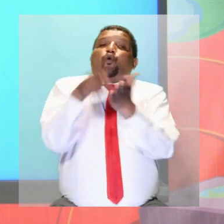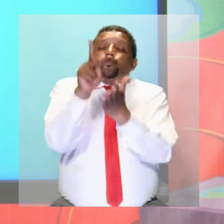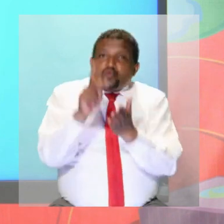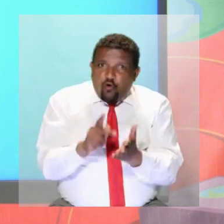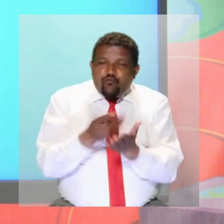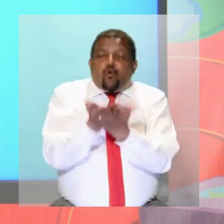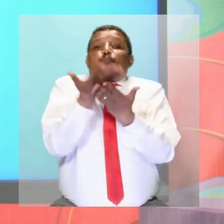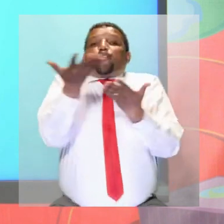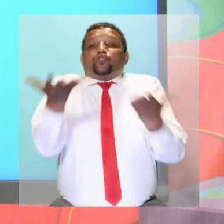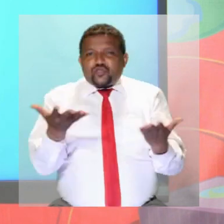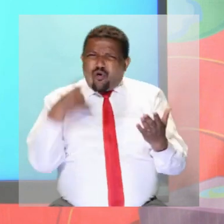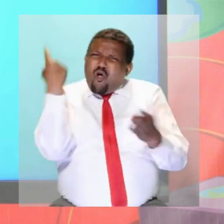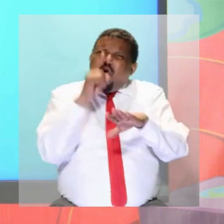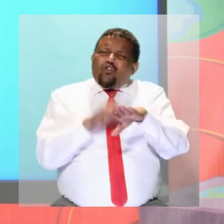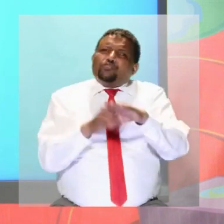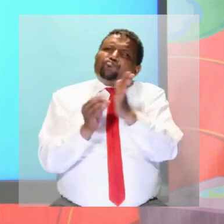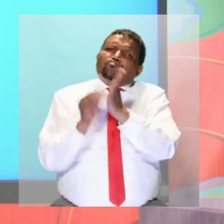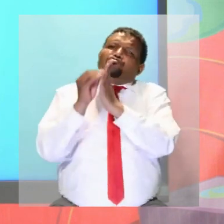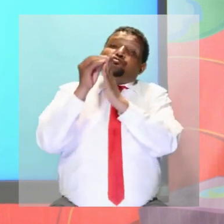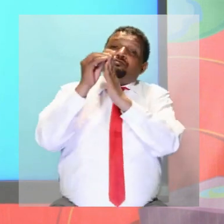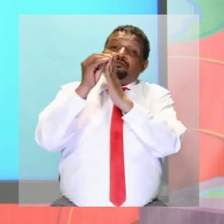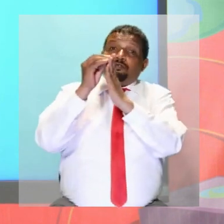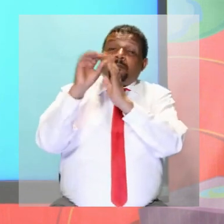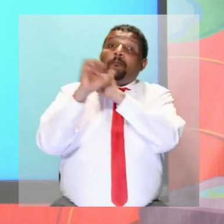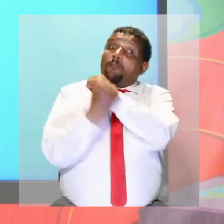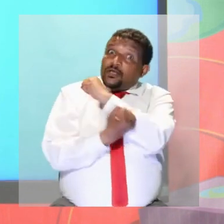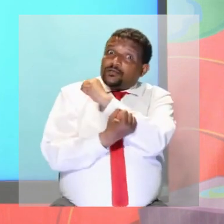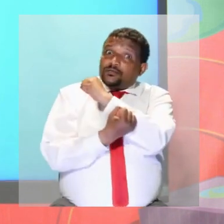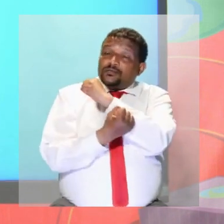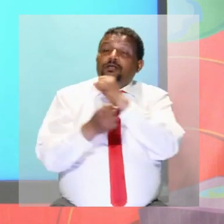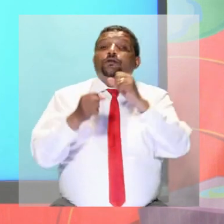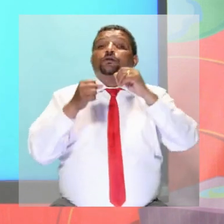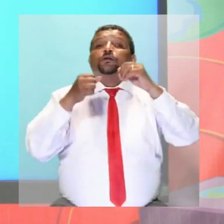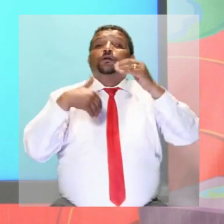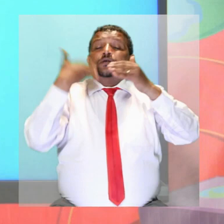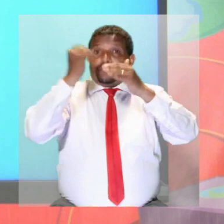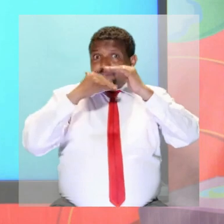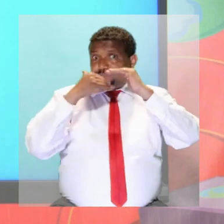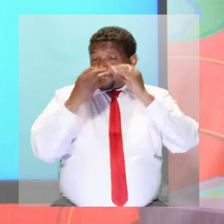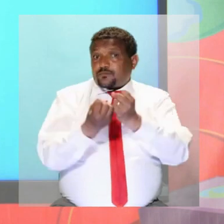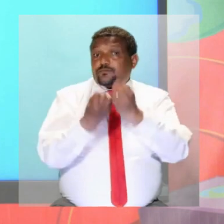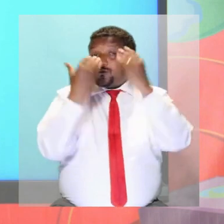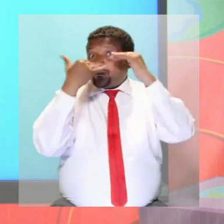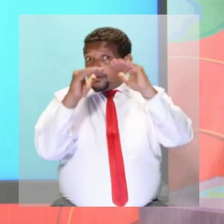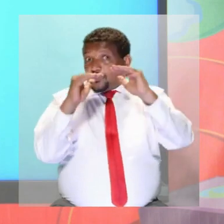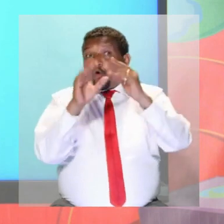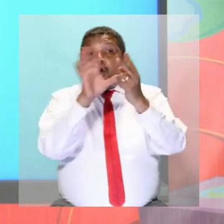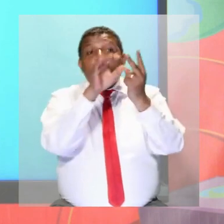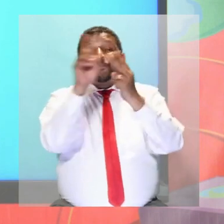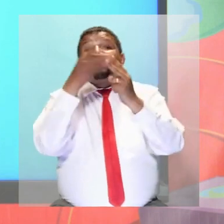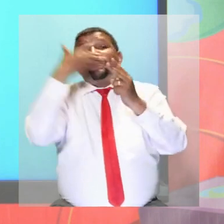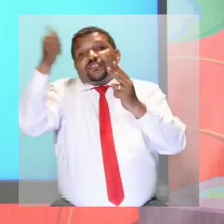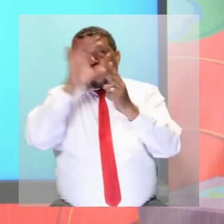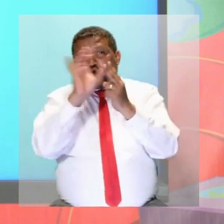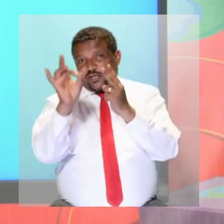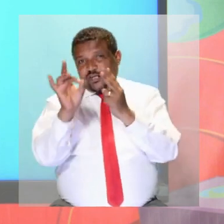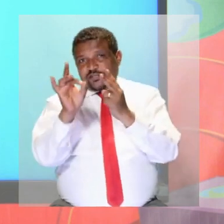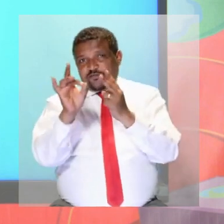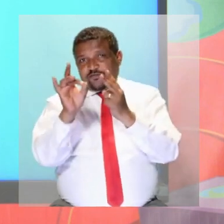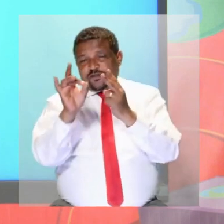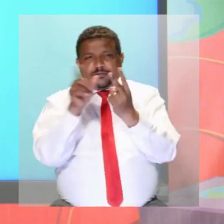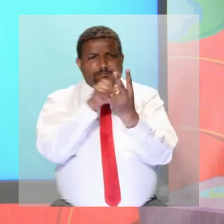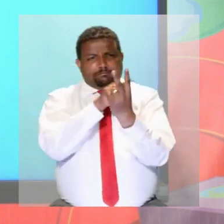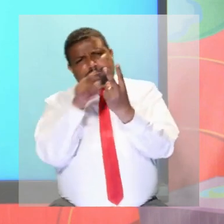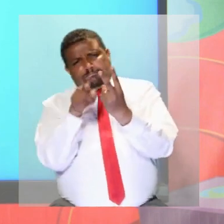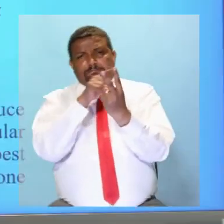a commodity will always increase. That means the amount of the next best alternative that is given up while we